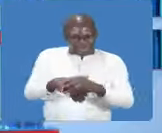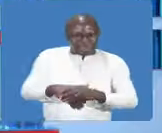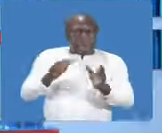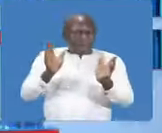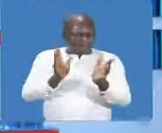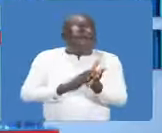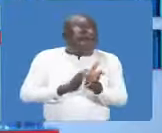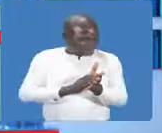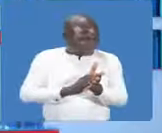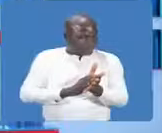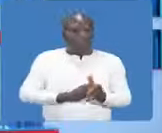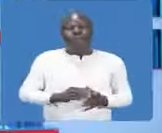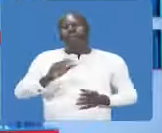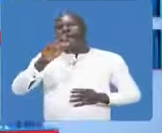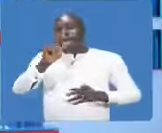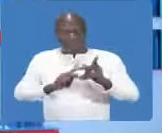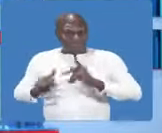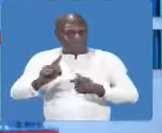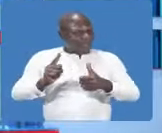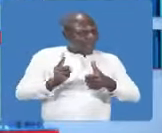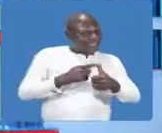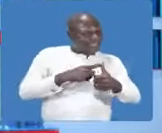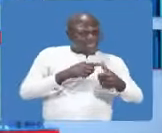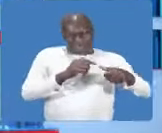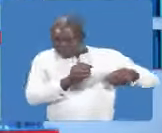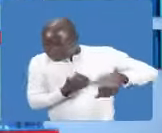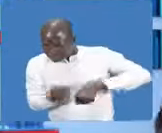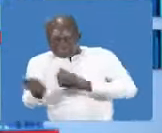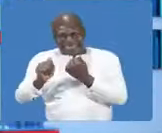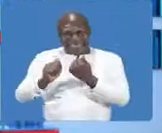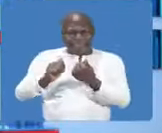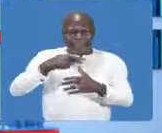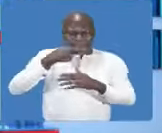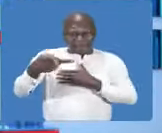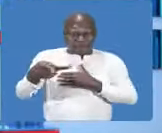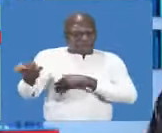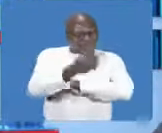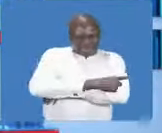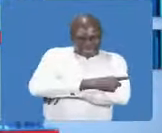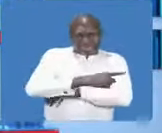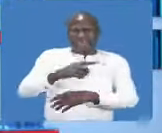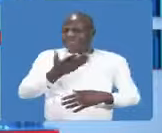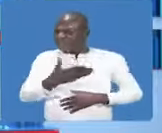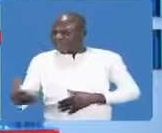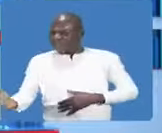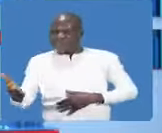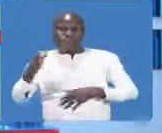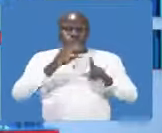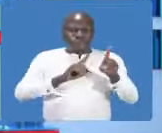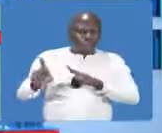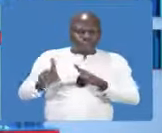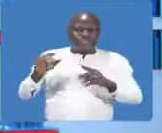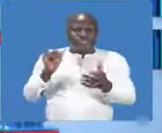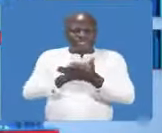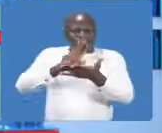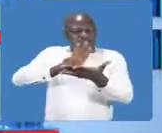Enti enkrofonwa ebo asu ewa Pentecost dano. Enyema bi a omu yo ya. E di